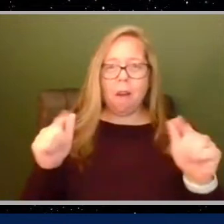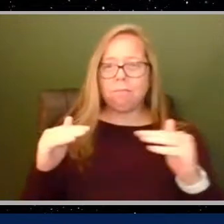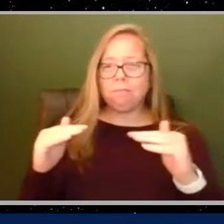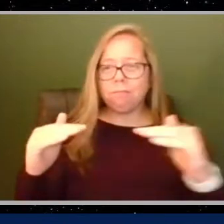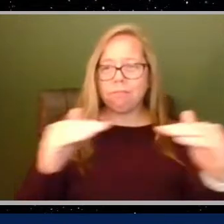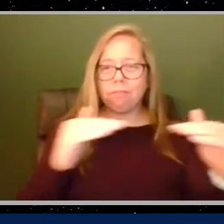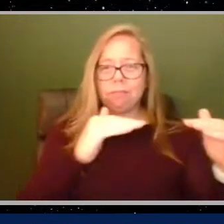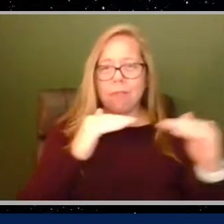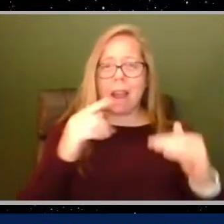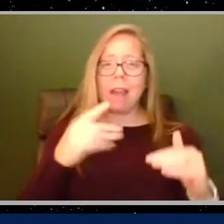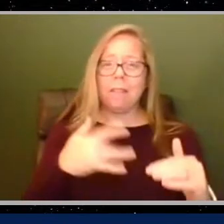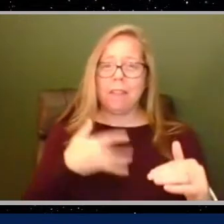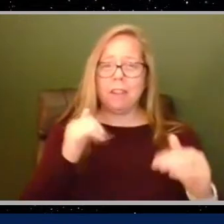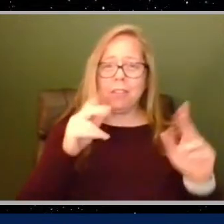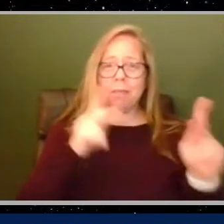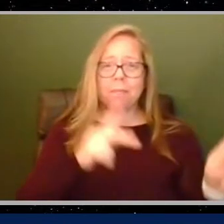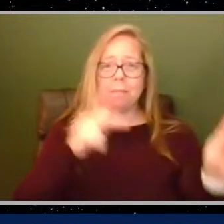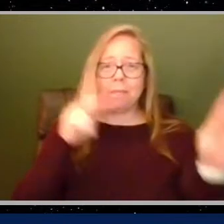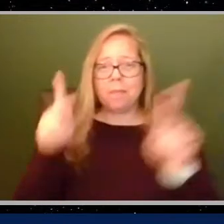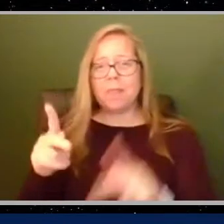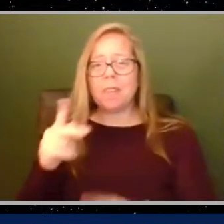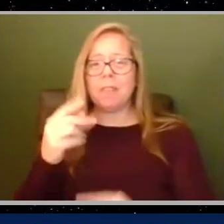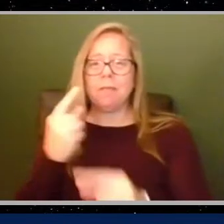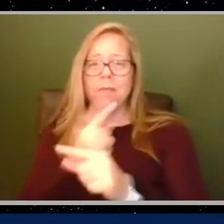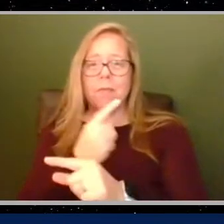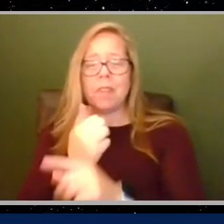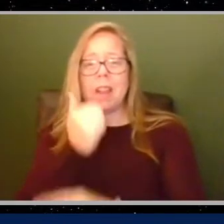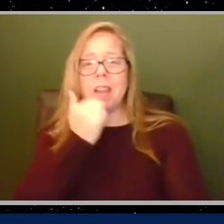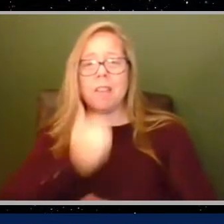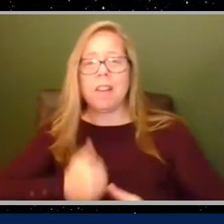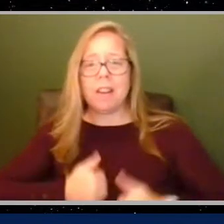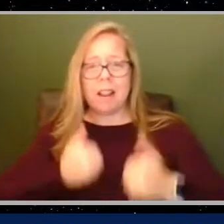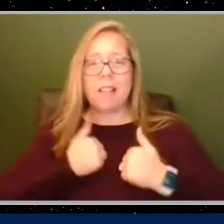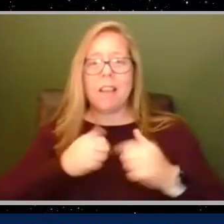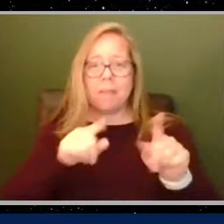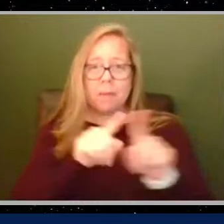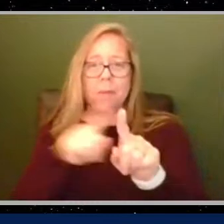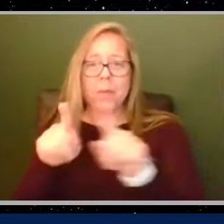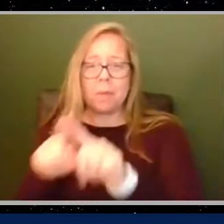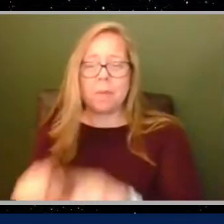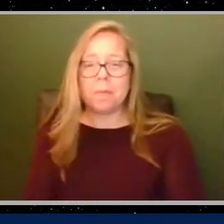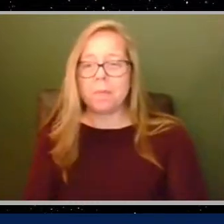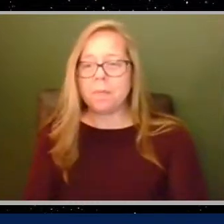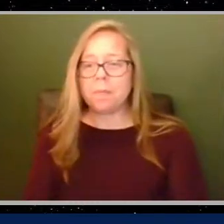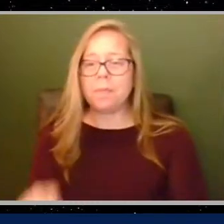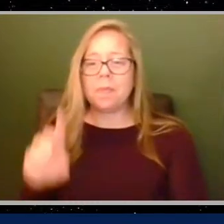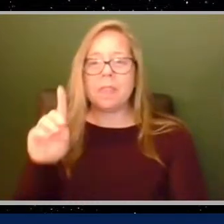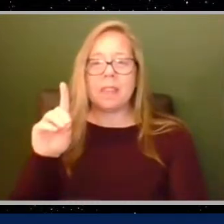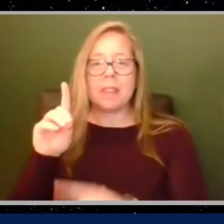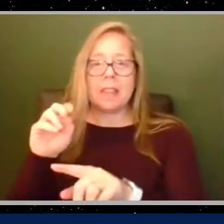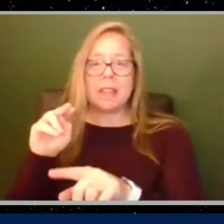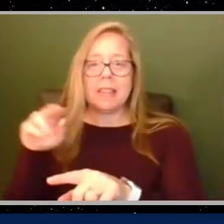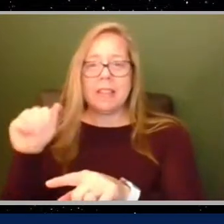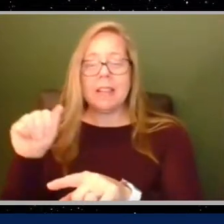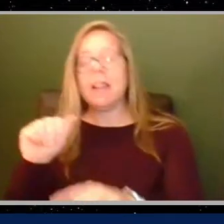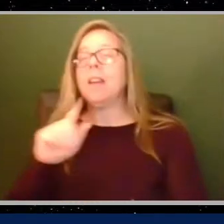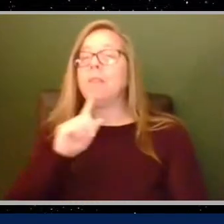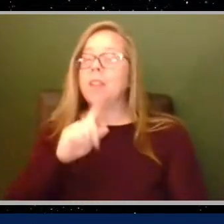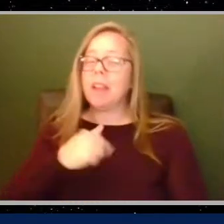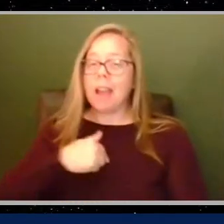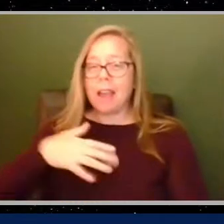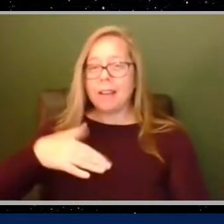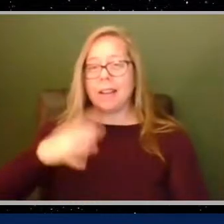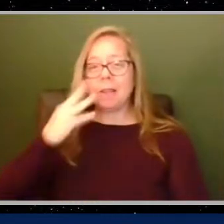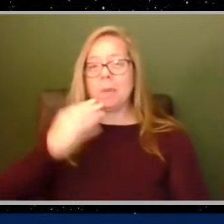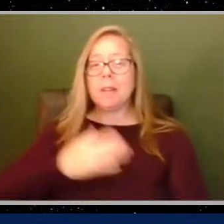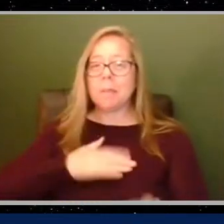life anyway. Gotcha. Right. And I know, and again, I haven't taken my flight yet, but one thing that has come